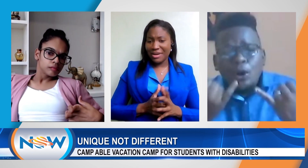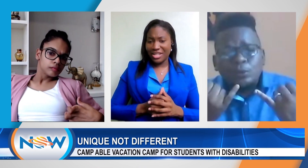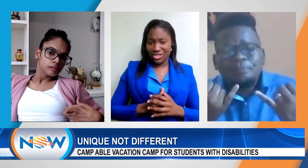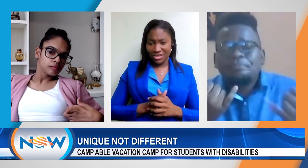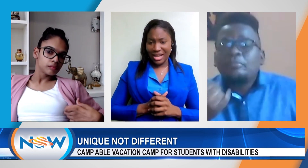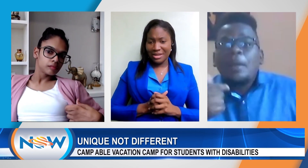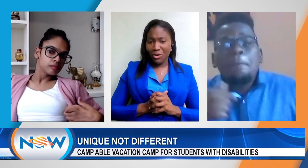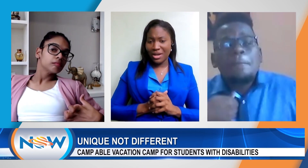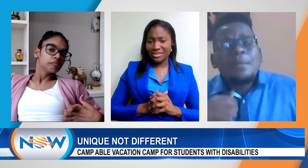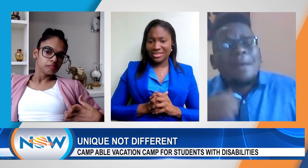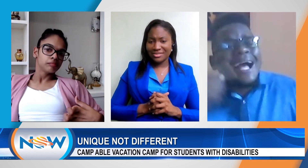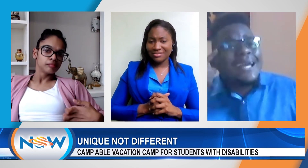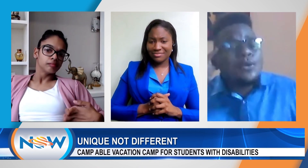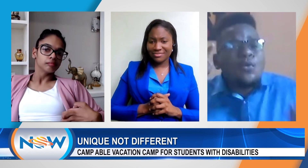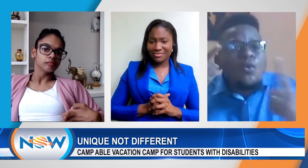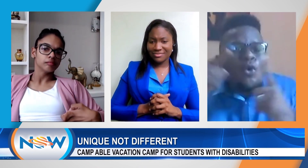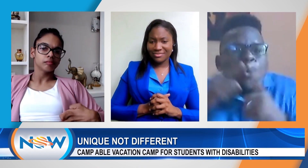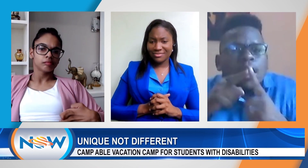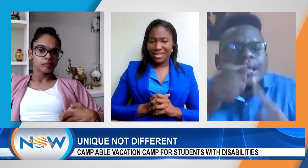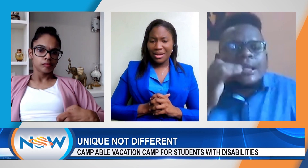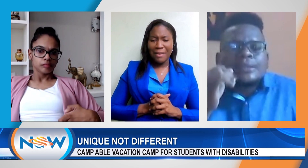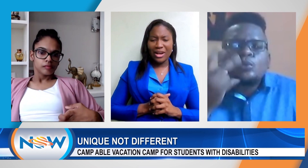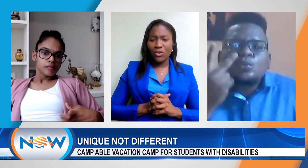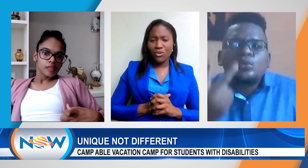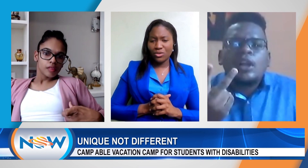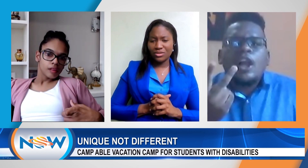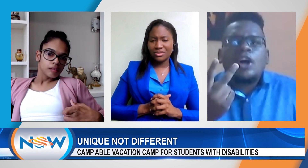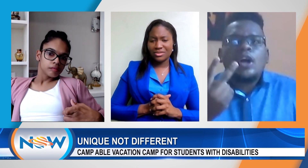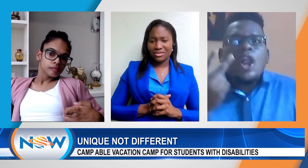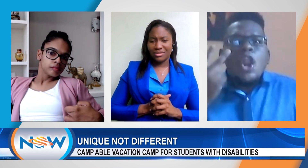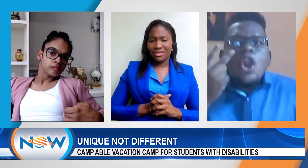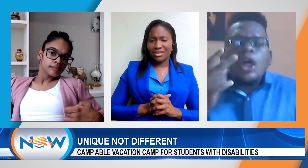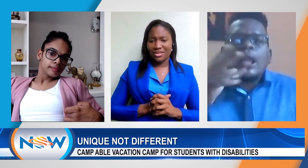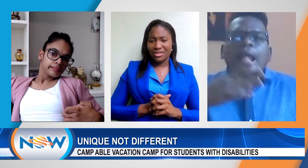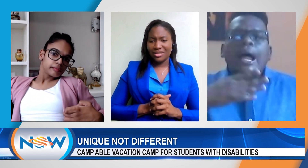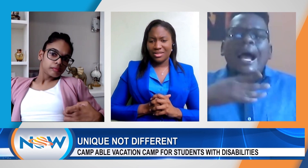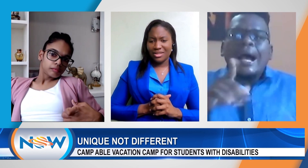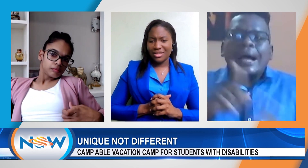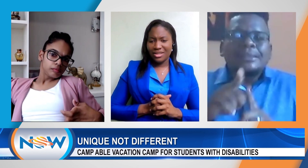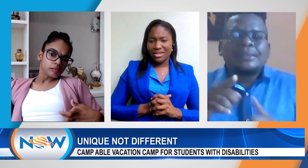Well, as manager, at the moment, my goal